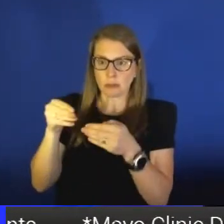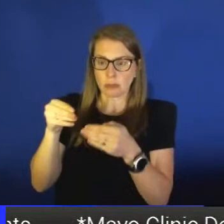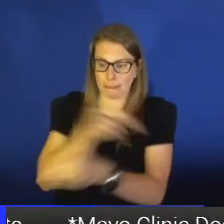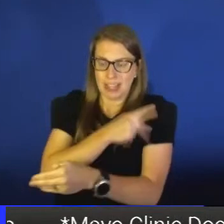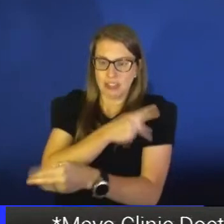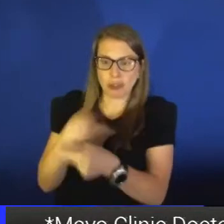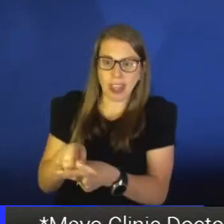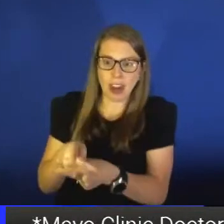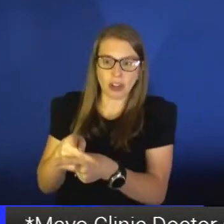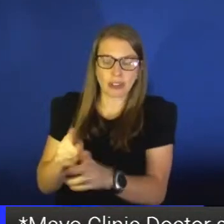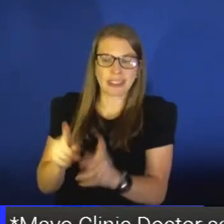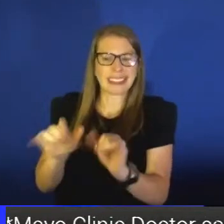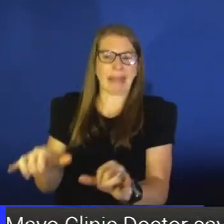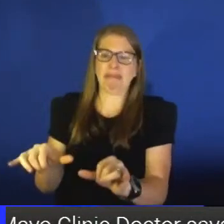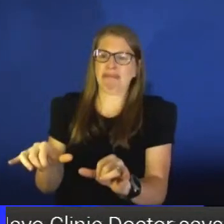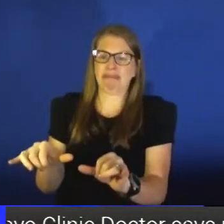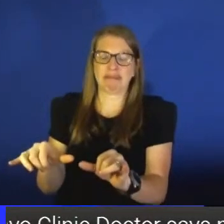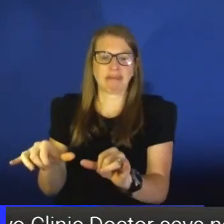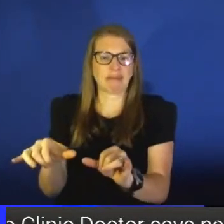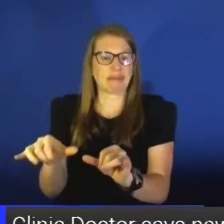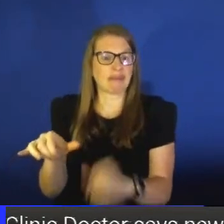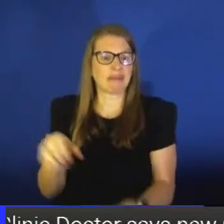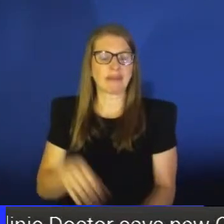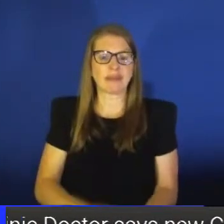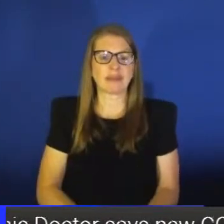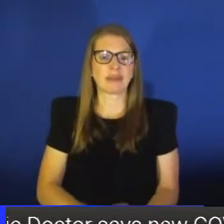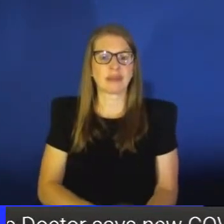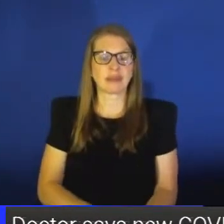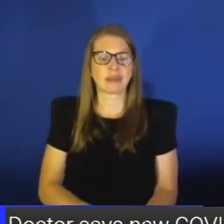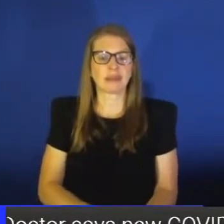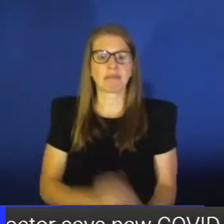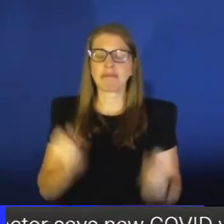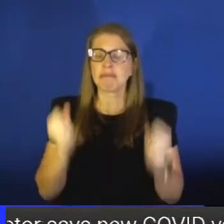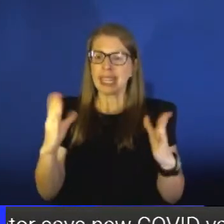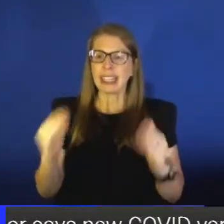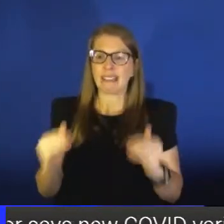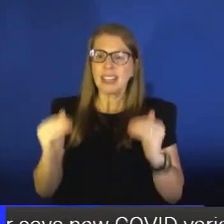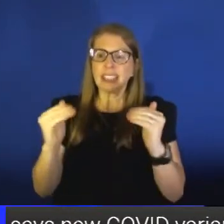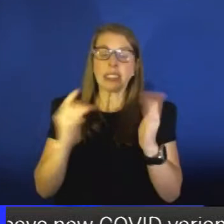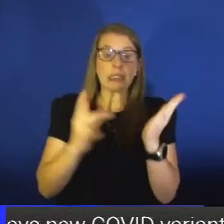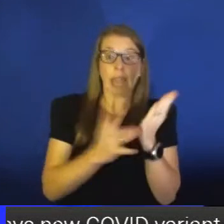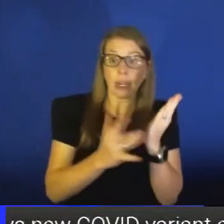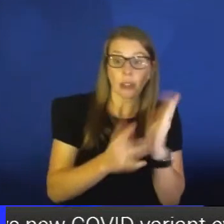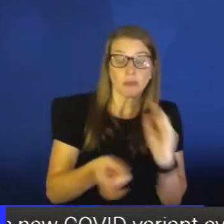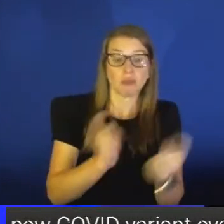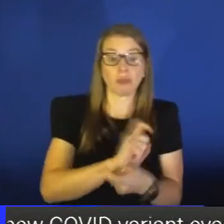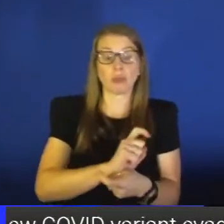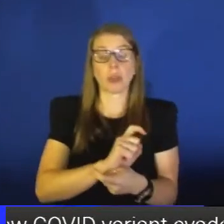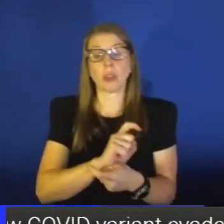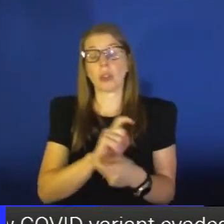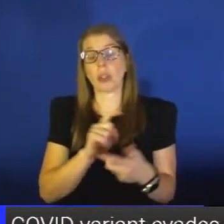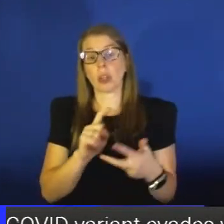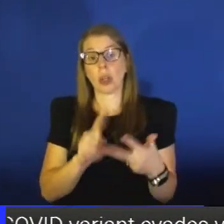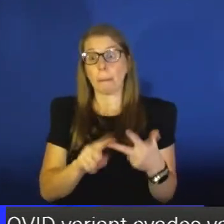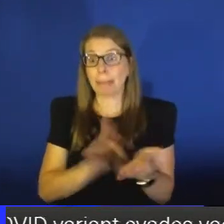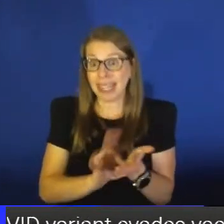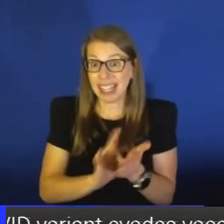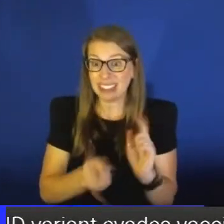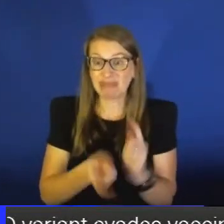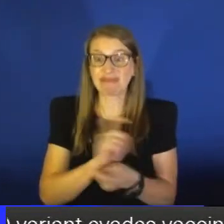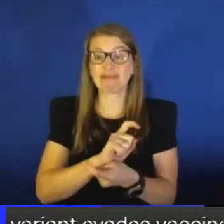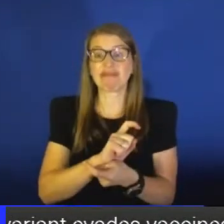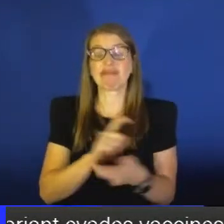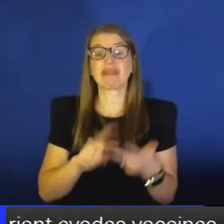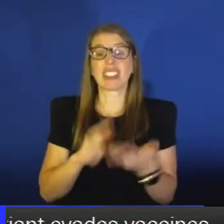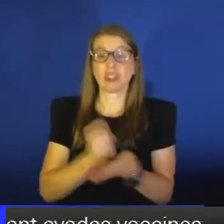have changed, there are so many advances. The technology has changed and evolved. Medications have changed. Treatments